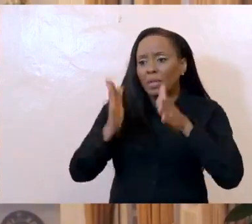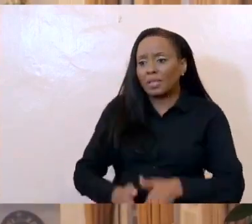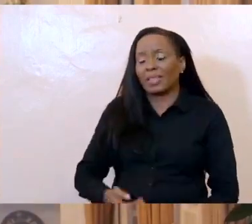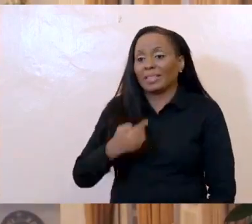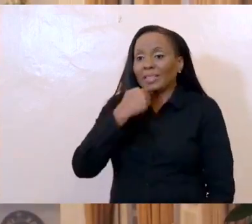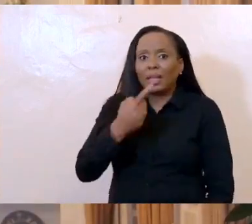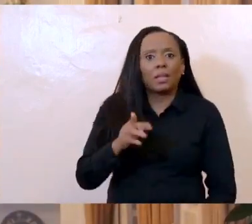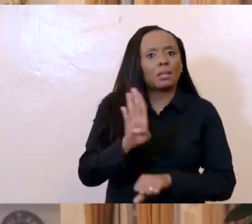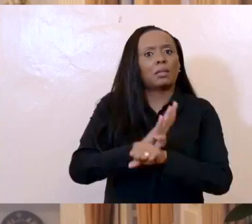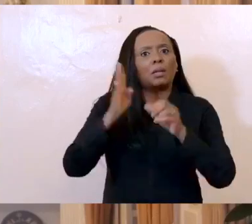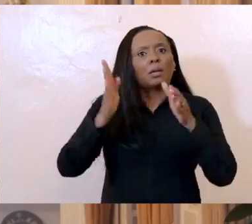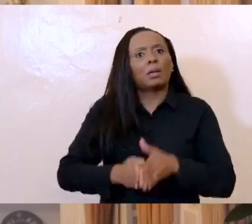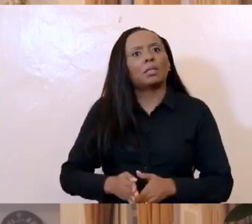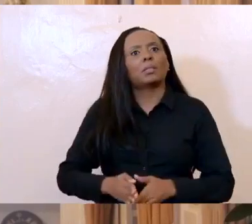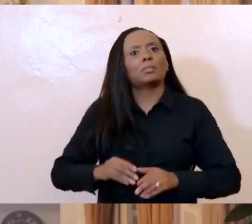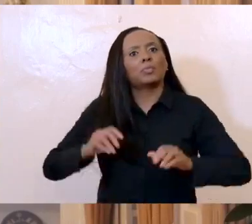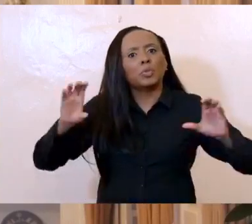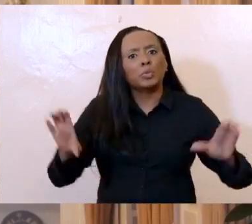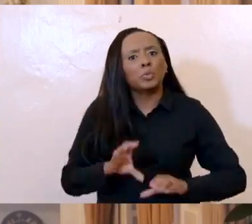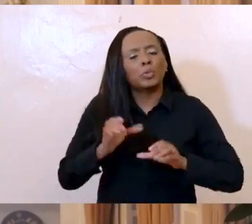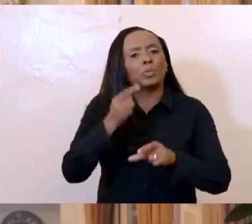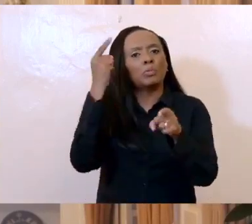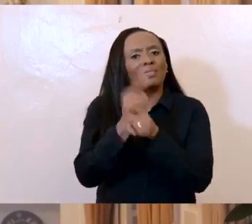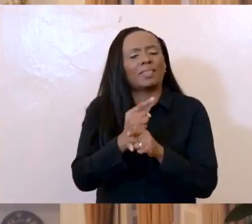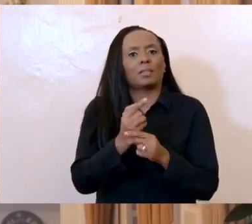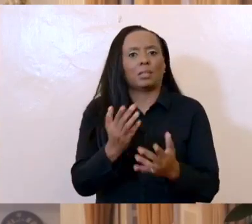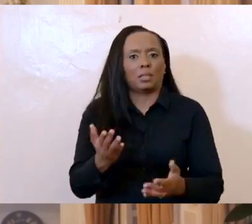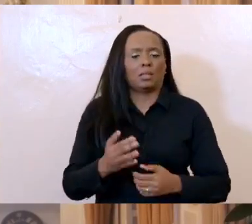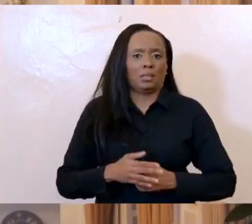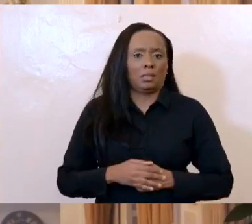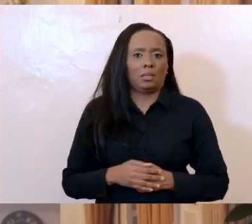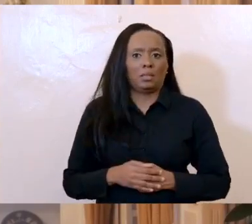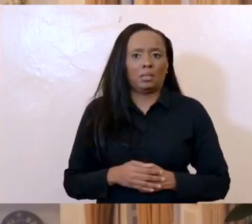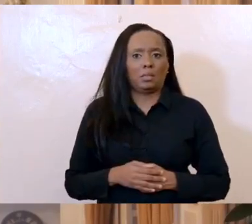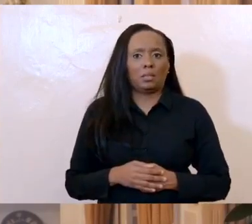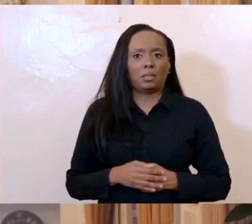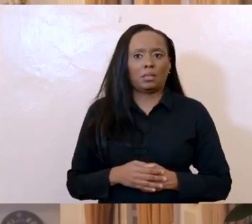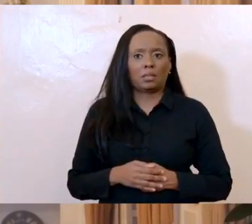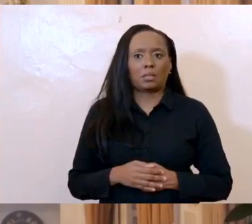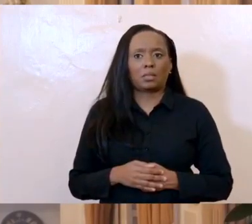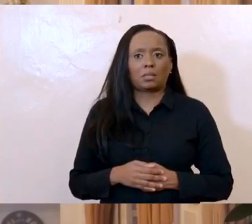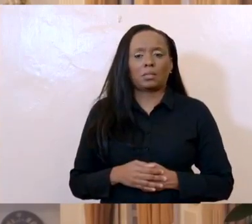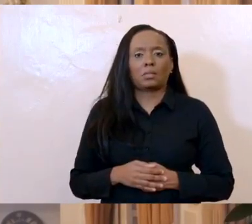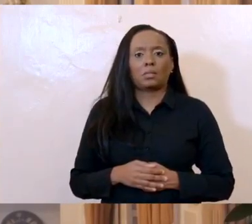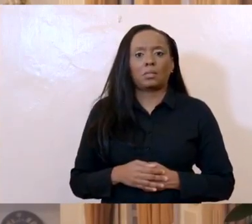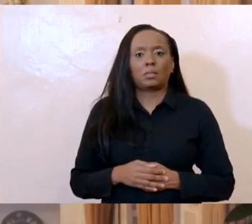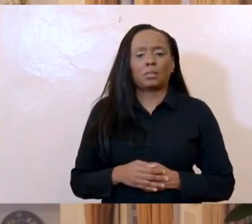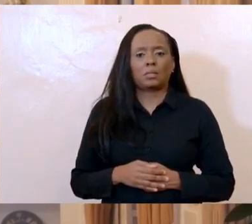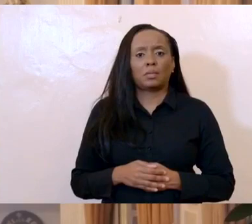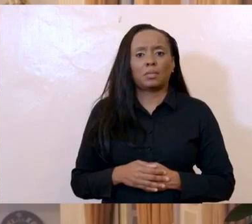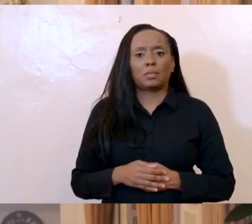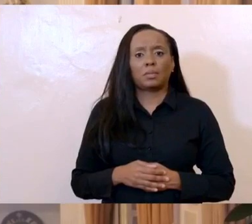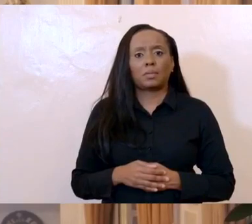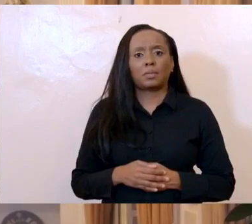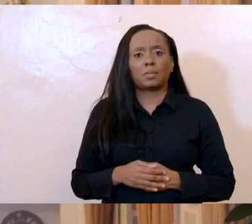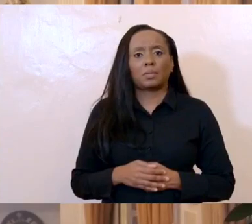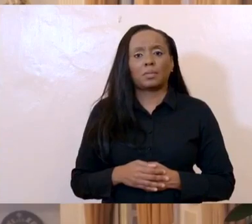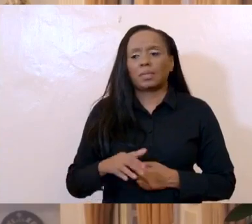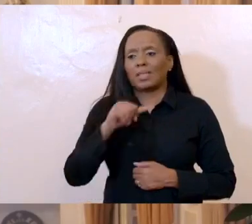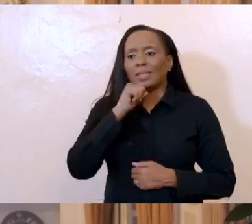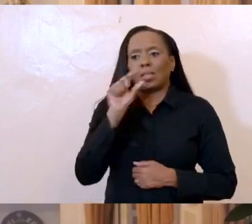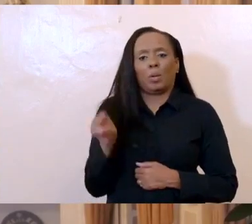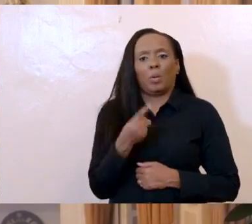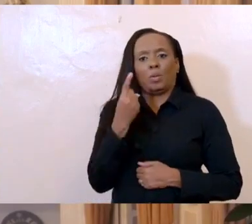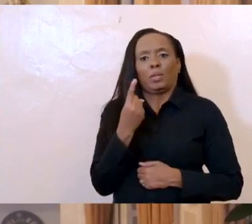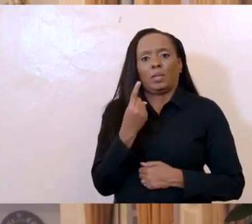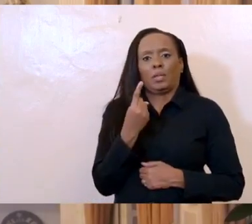telling Barbadians what they're supposed to do in relation to the protocols. This is not an effort for the ministry that